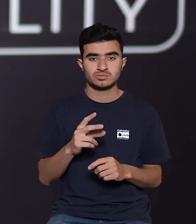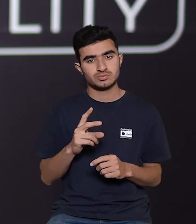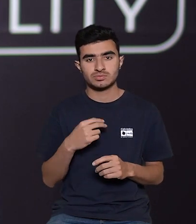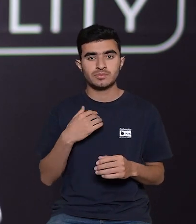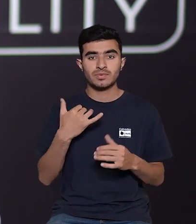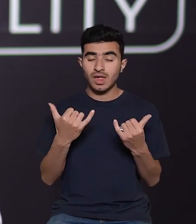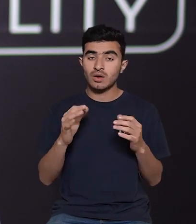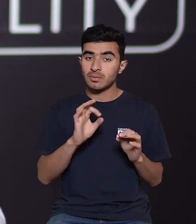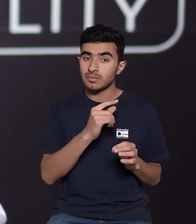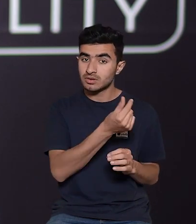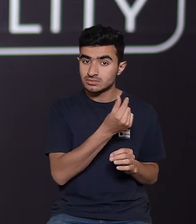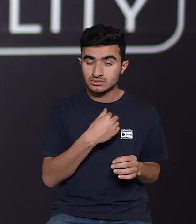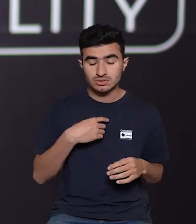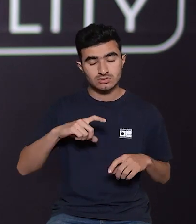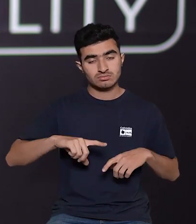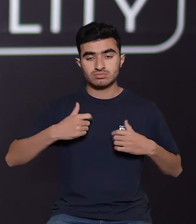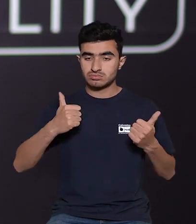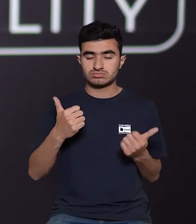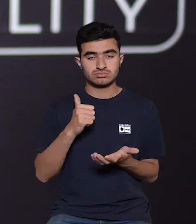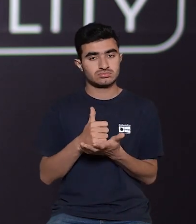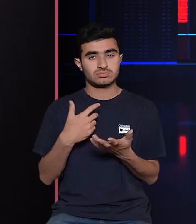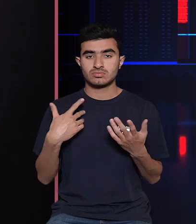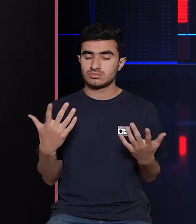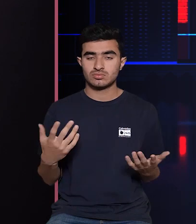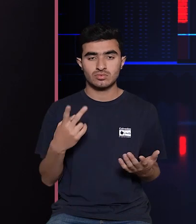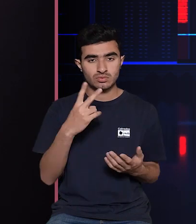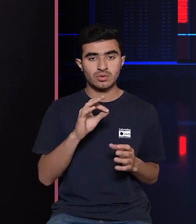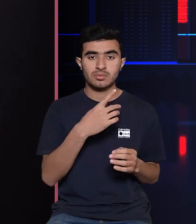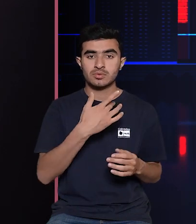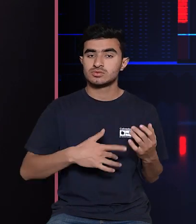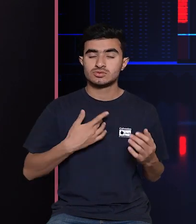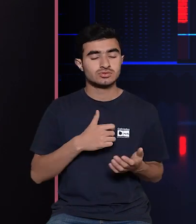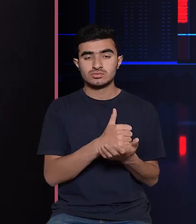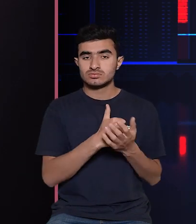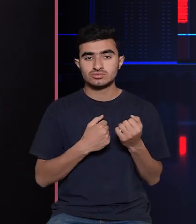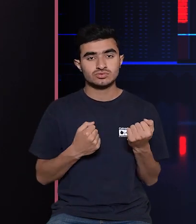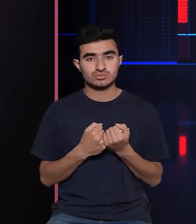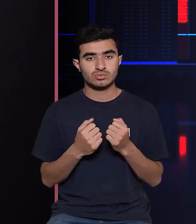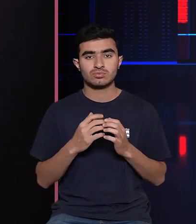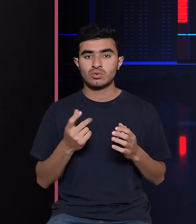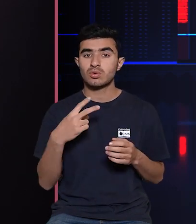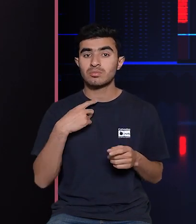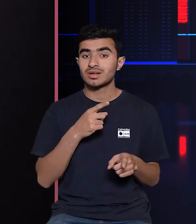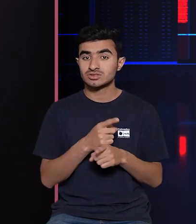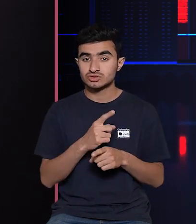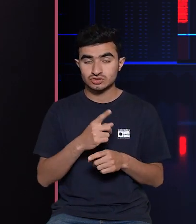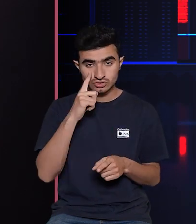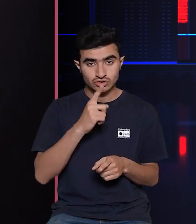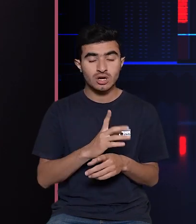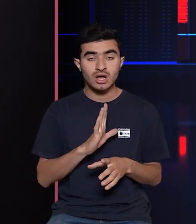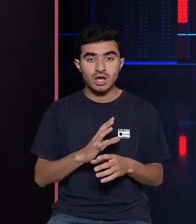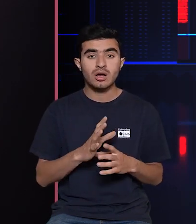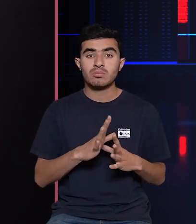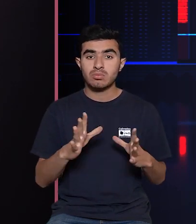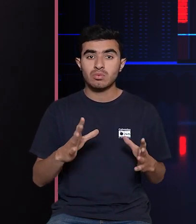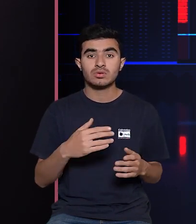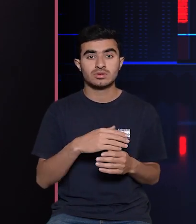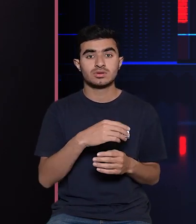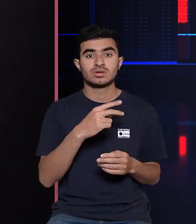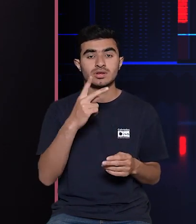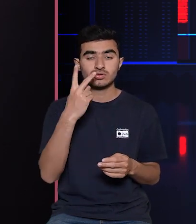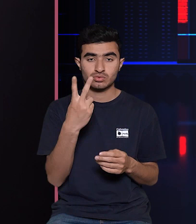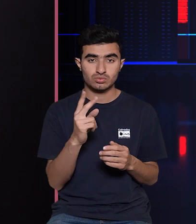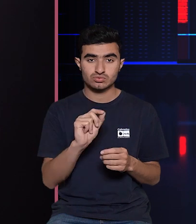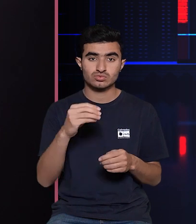and motivate me to take better pictures. She was an inspiration and constant support. And my teachers at my school,